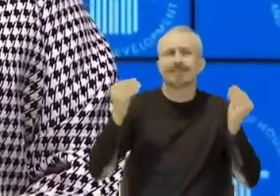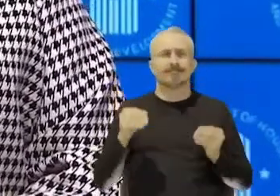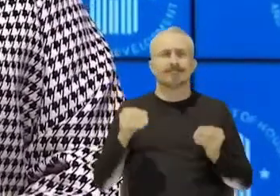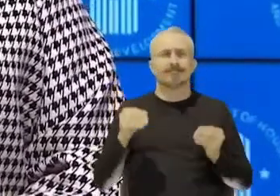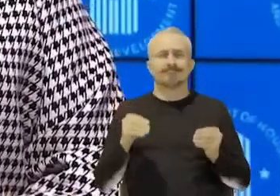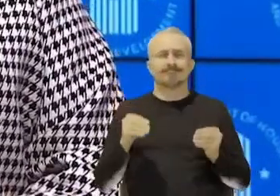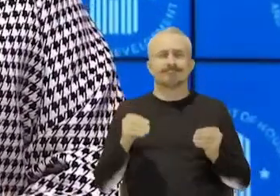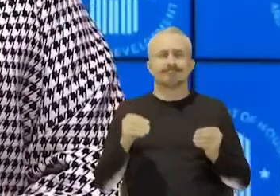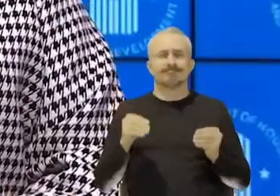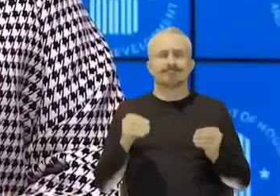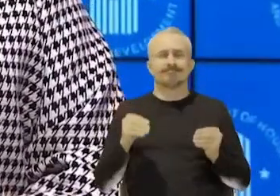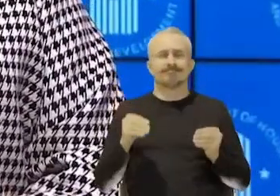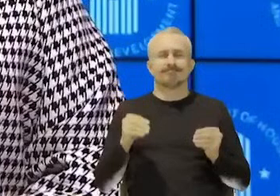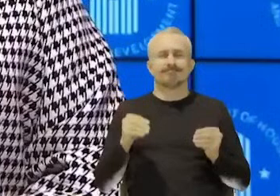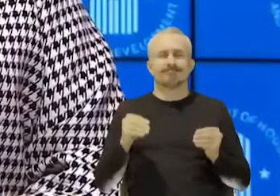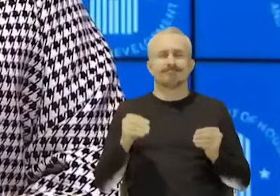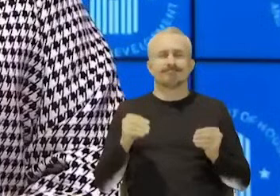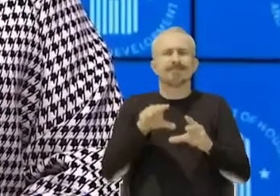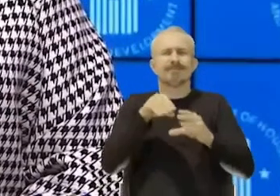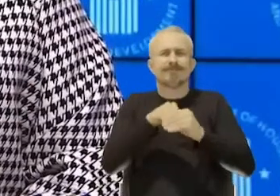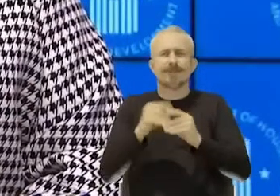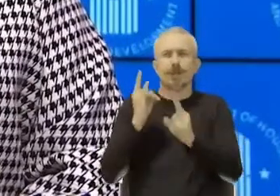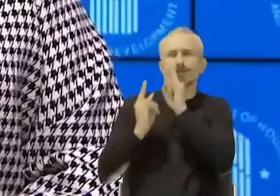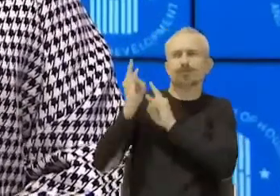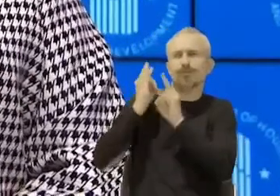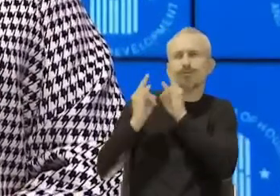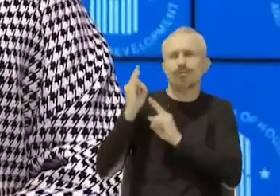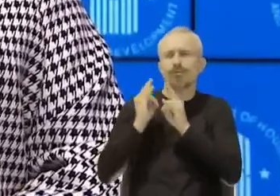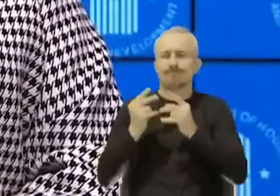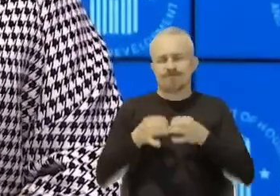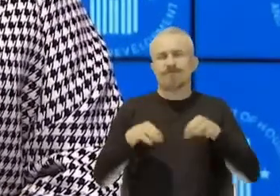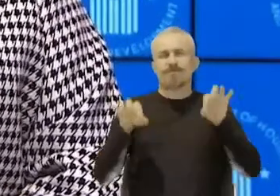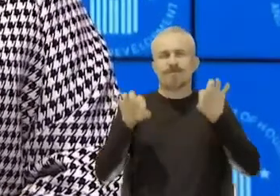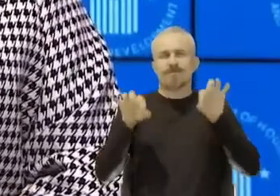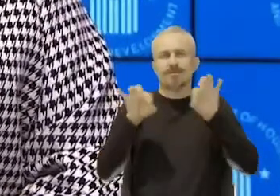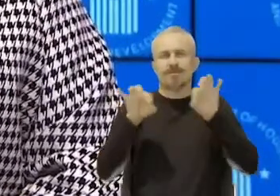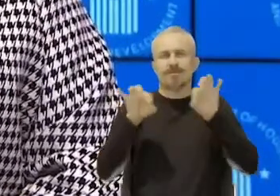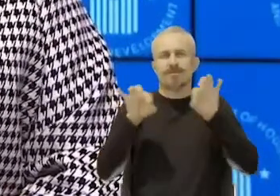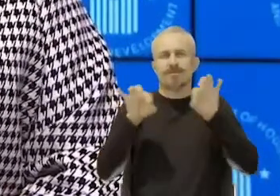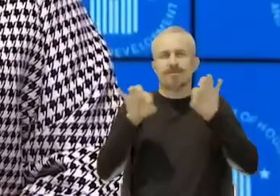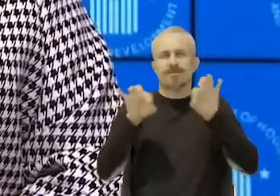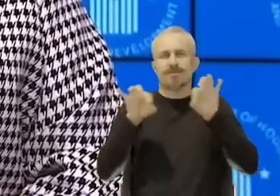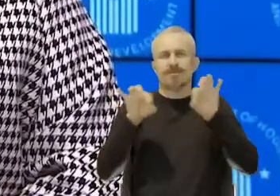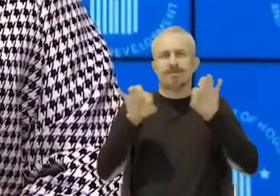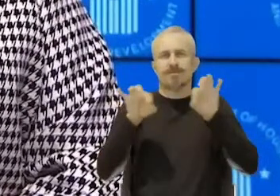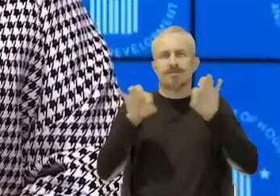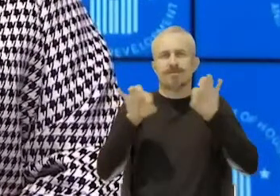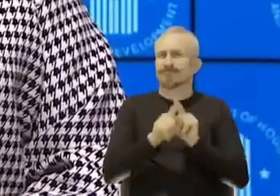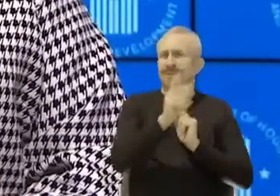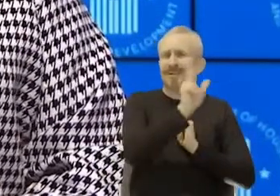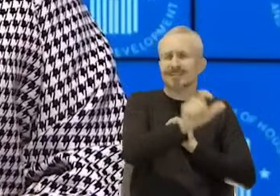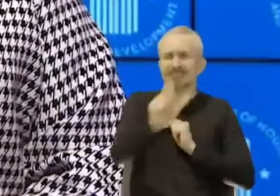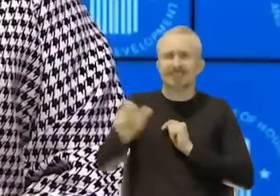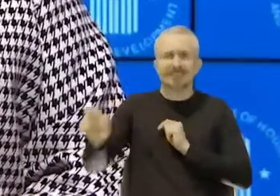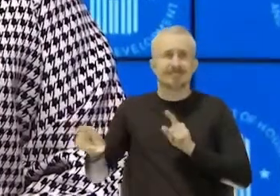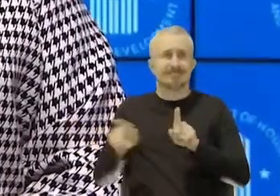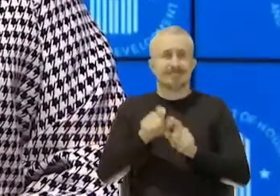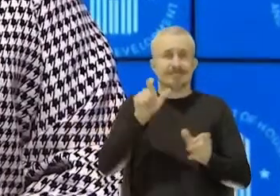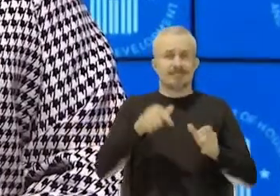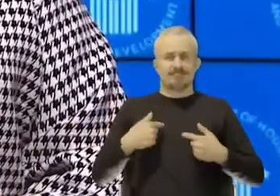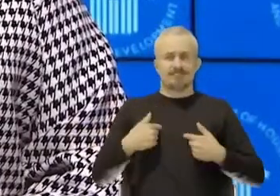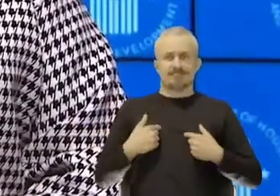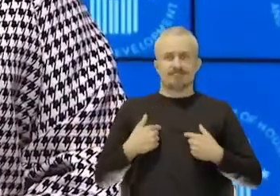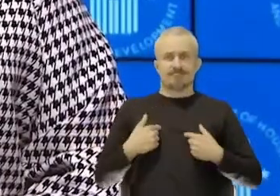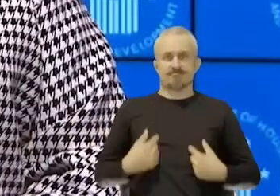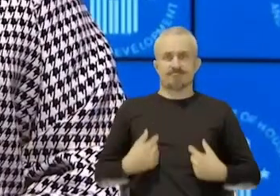human rights and dignity of all citizens. These are the essential preconditions that drive innovation,